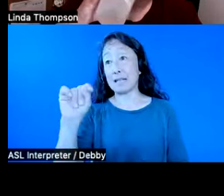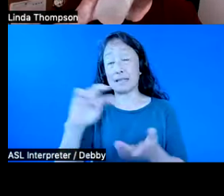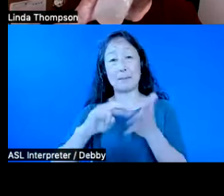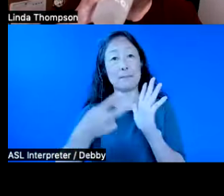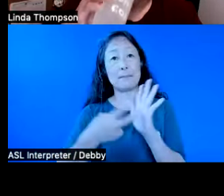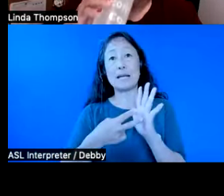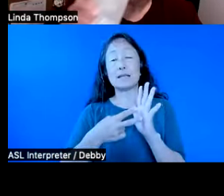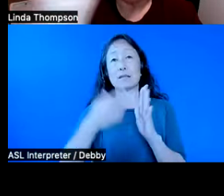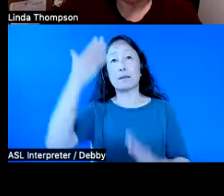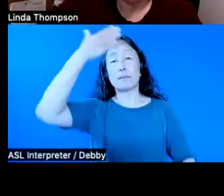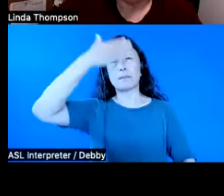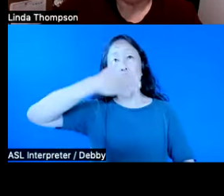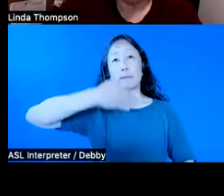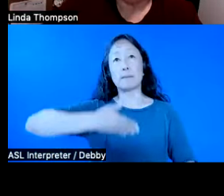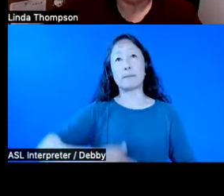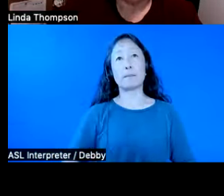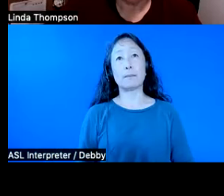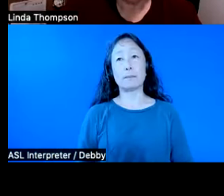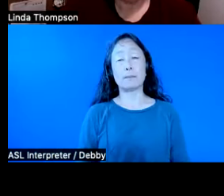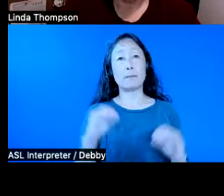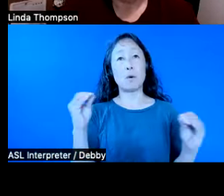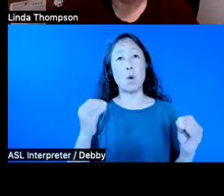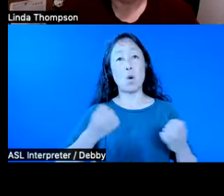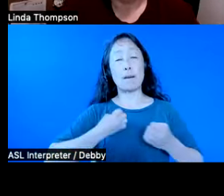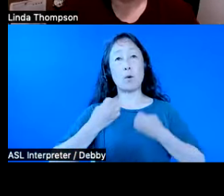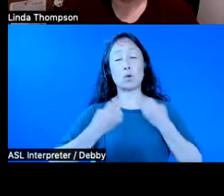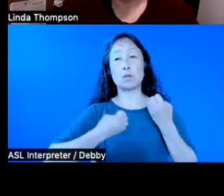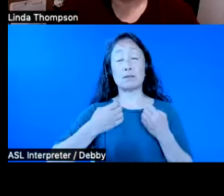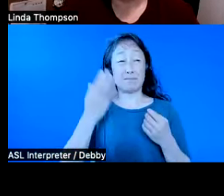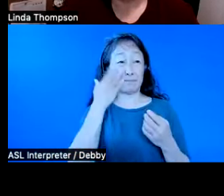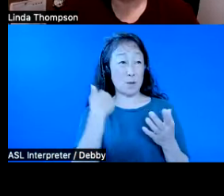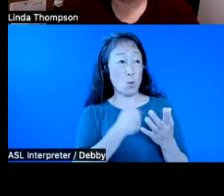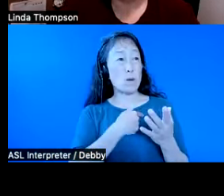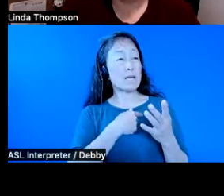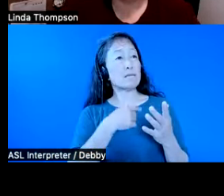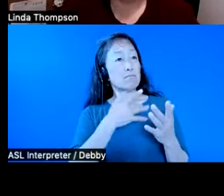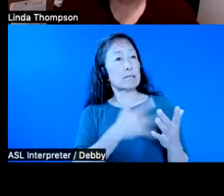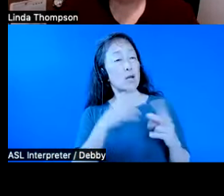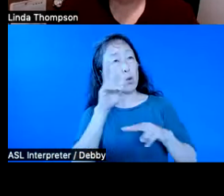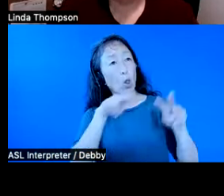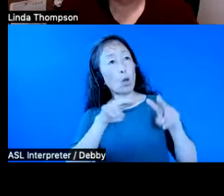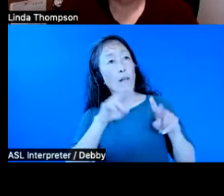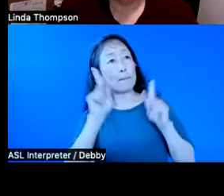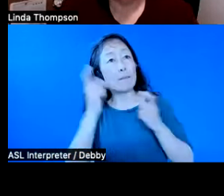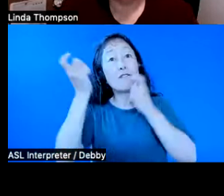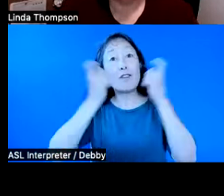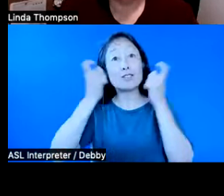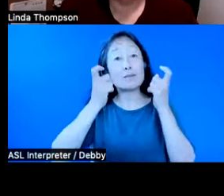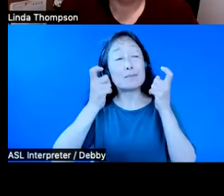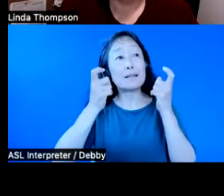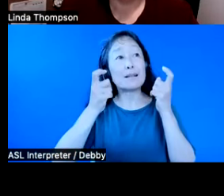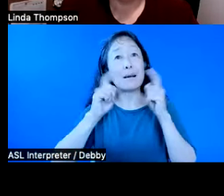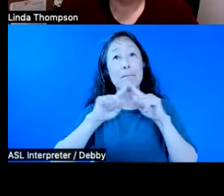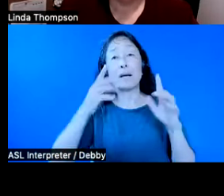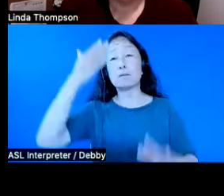well skilled at looking at people's facial expressions and all those things. And sometimes we don't